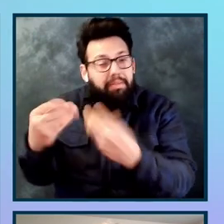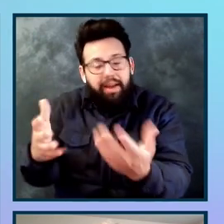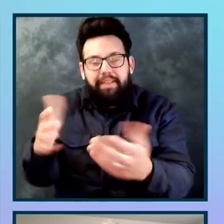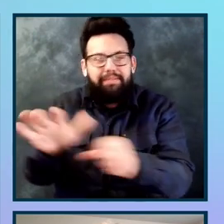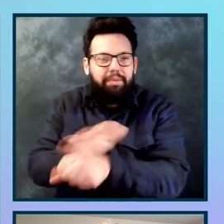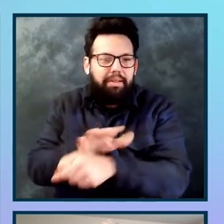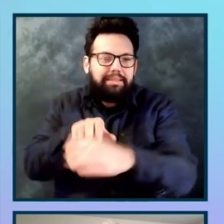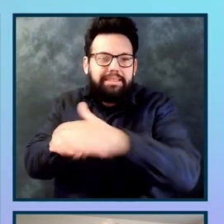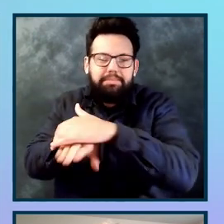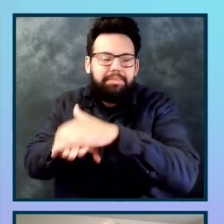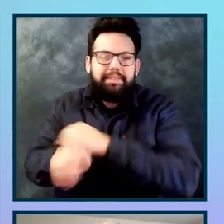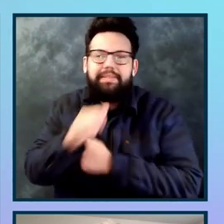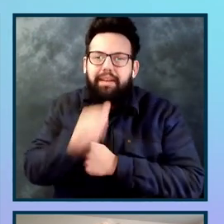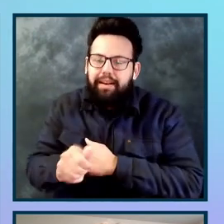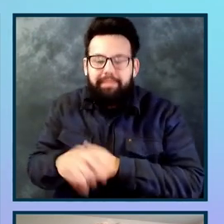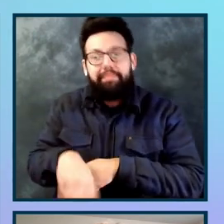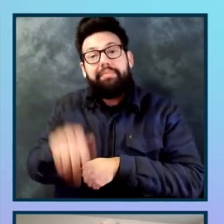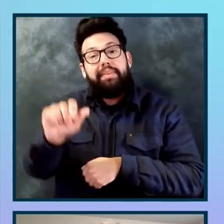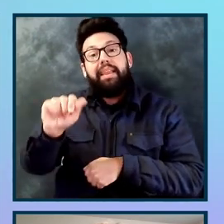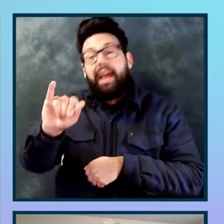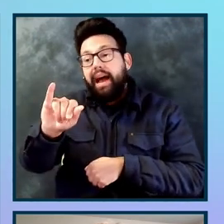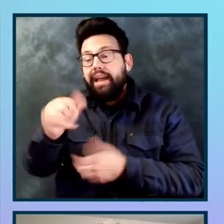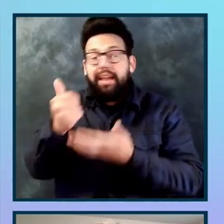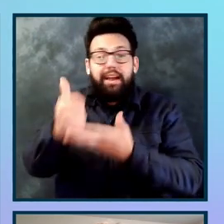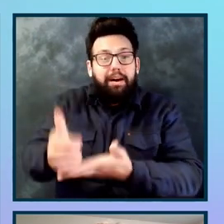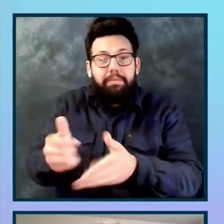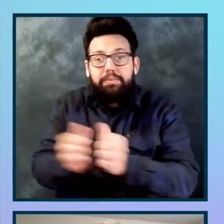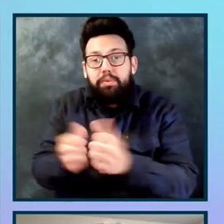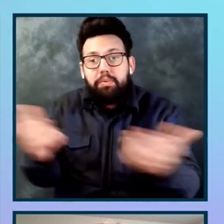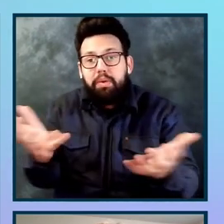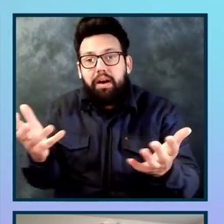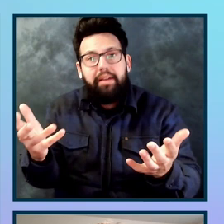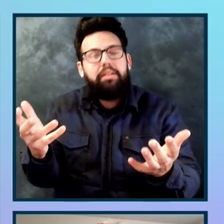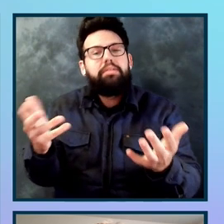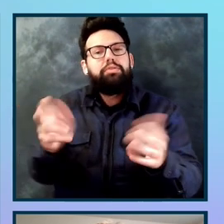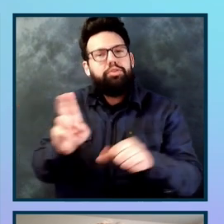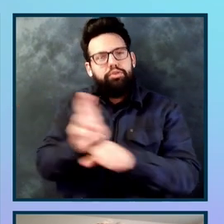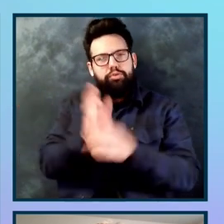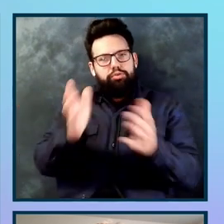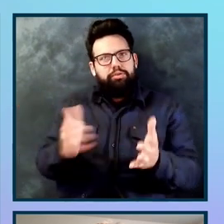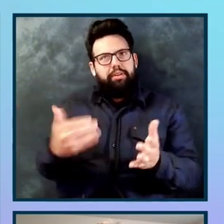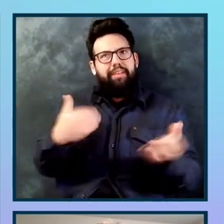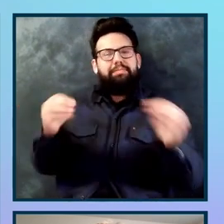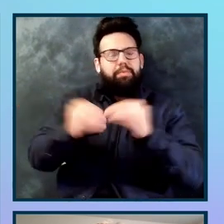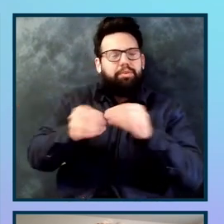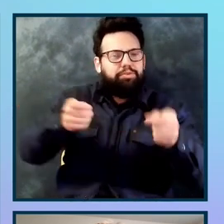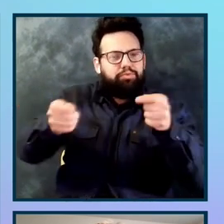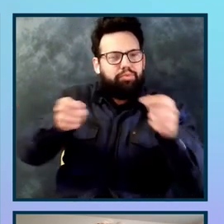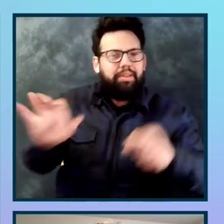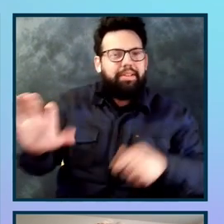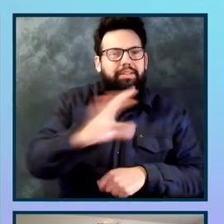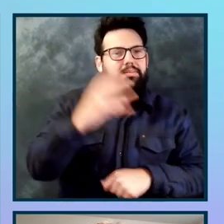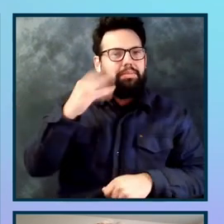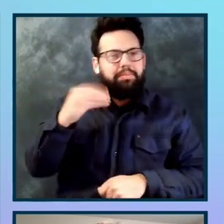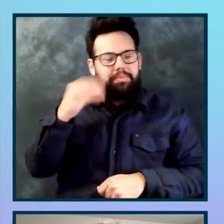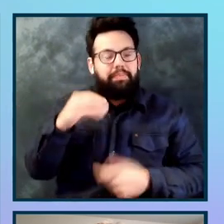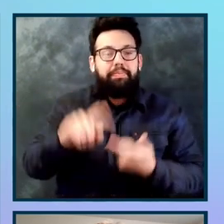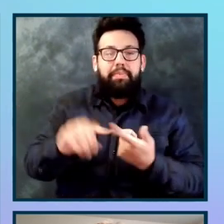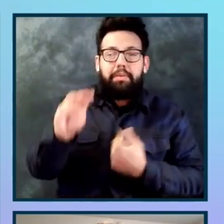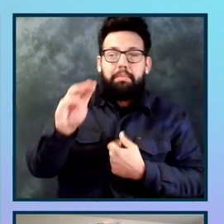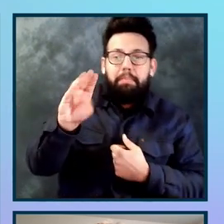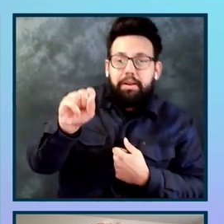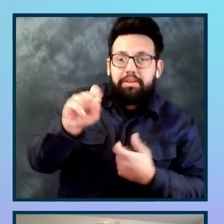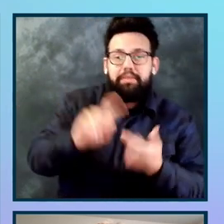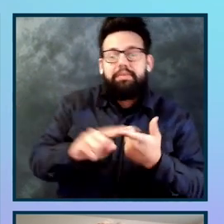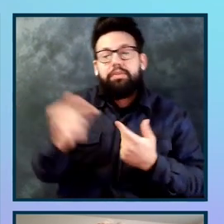Think about it. AI can help put users more in control of their experience. Microsoft, Google, Facebook, and others have